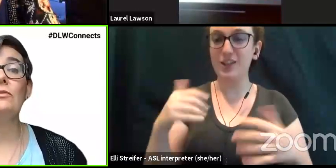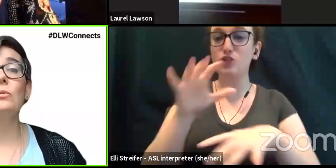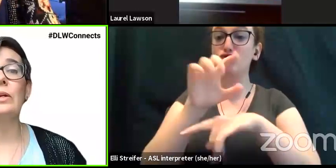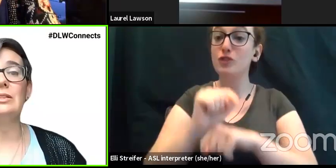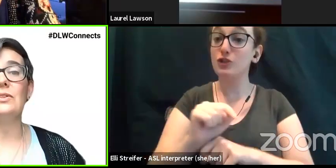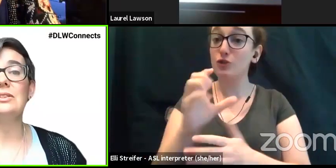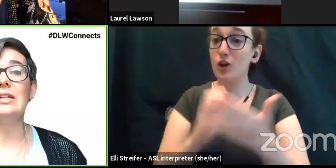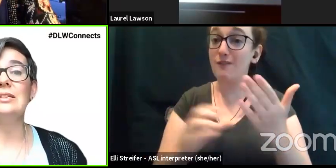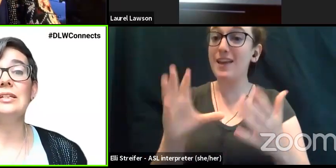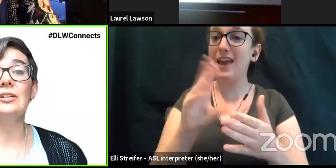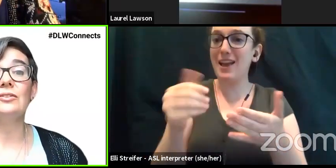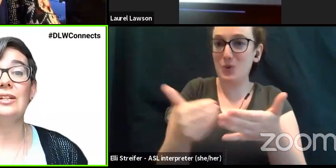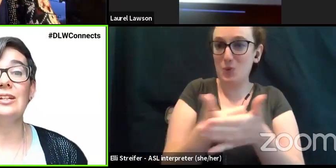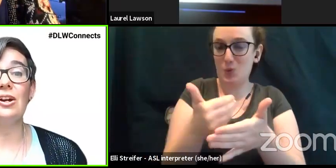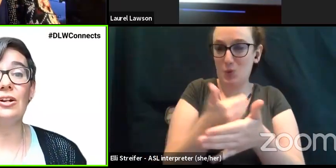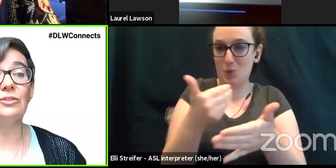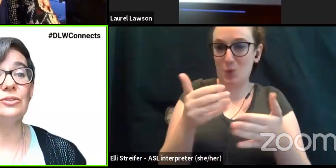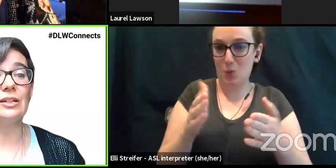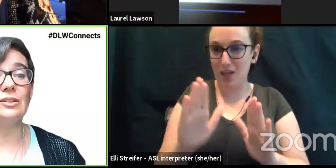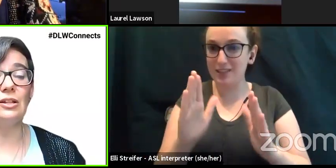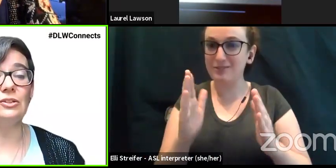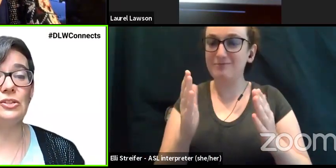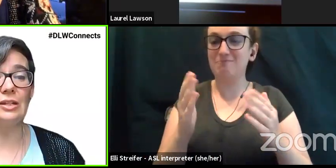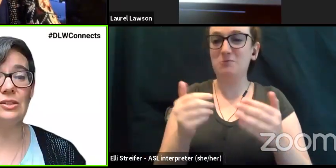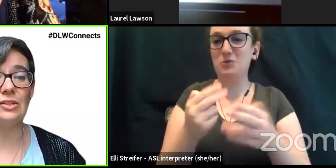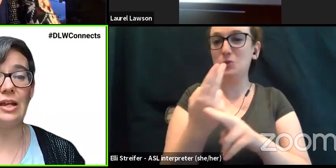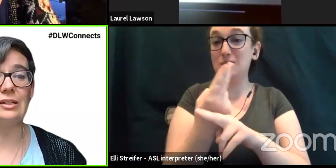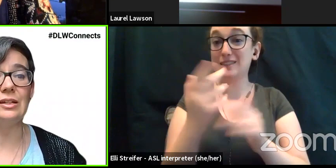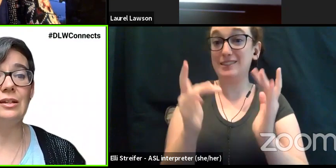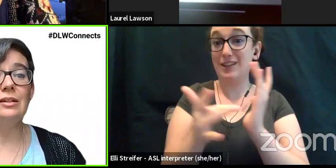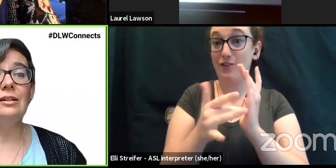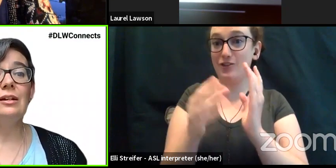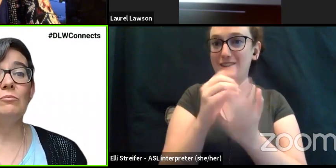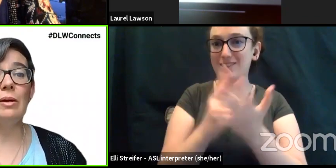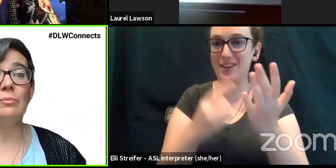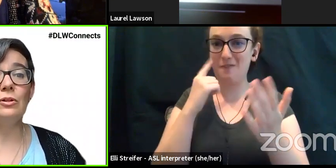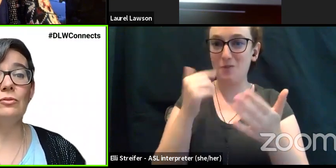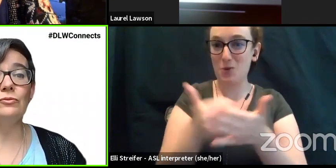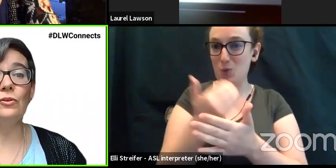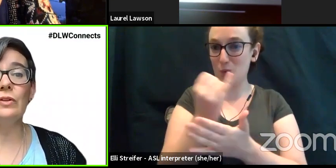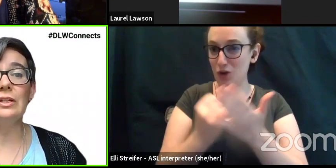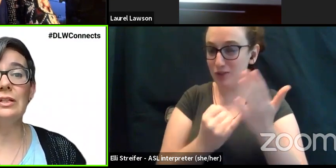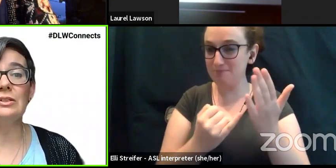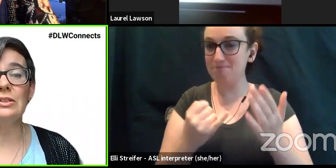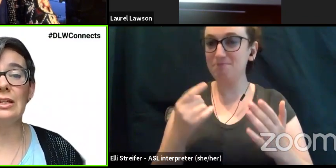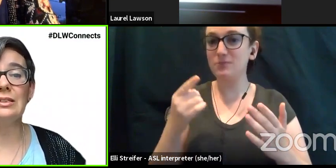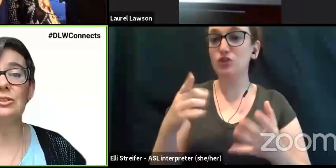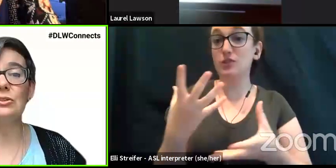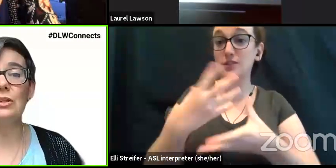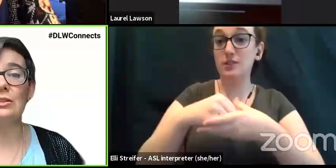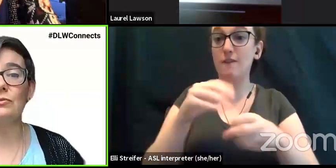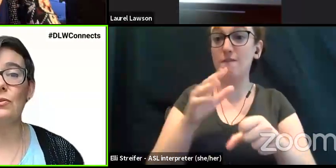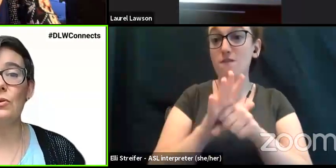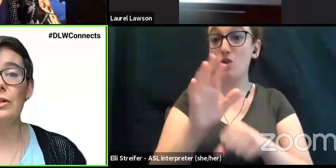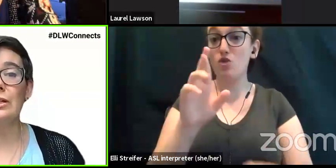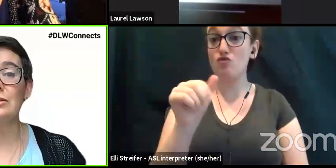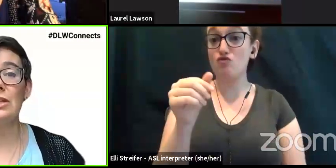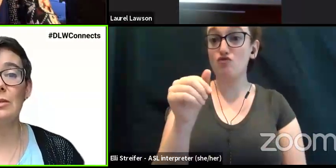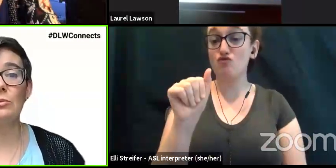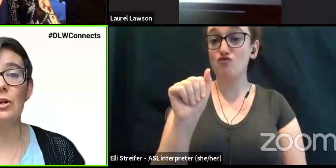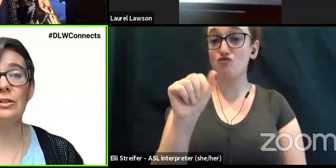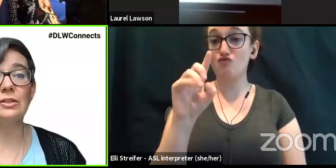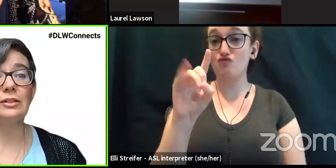and novel ways of extending and creating art through technology and design. A member of Full Radius Dance since 2004